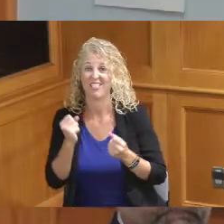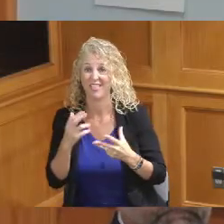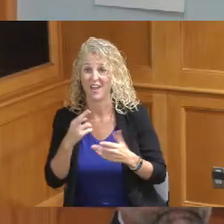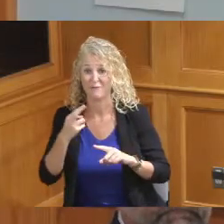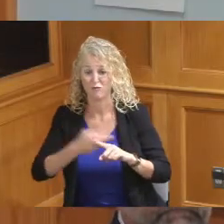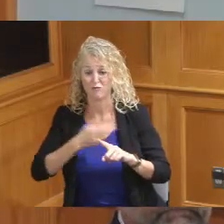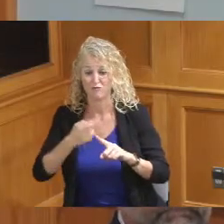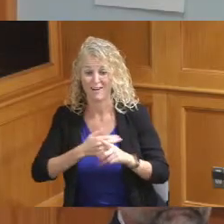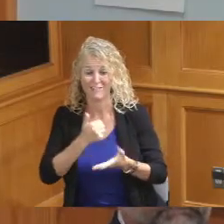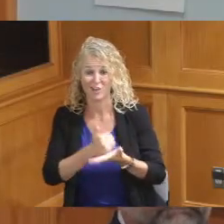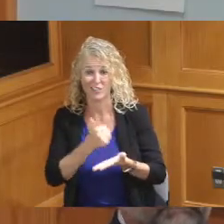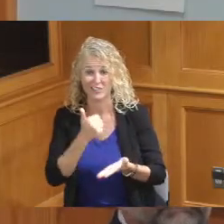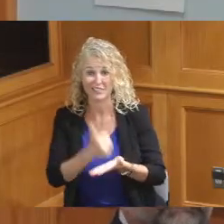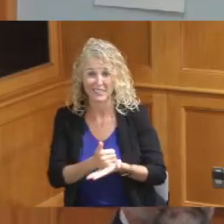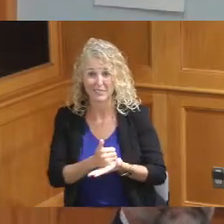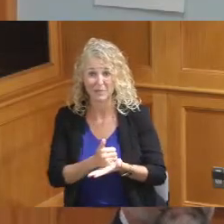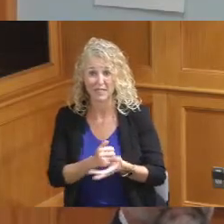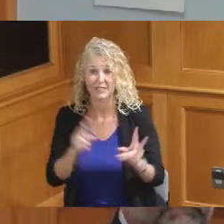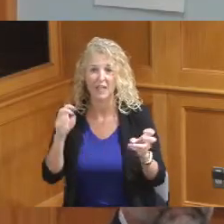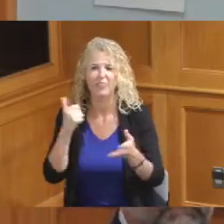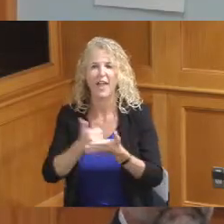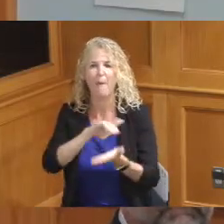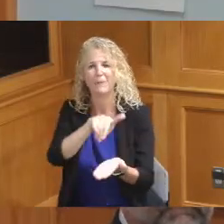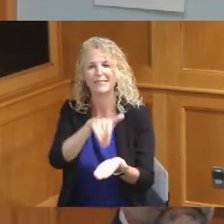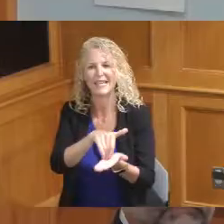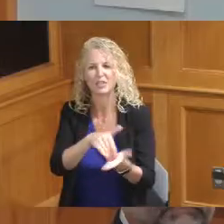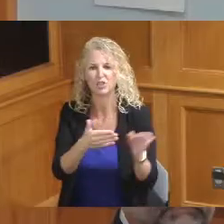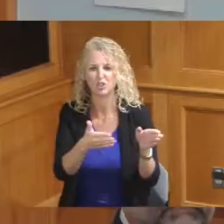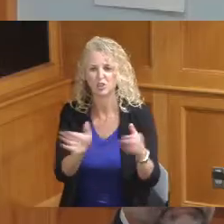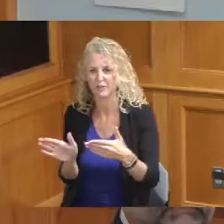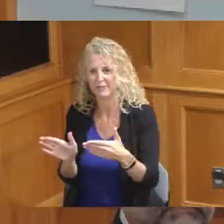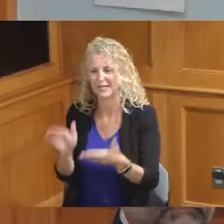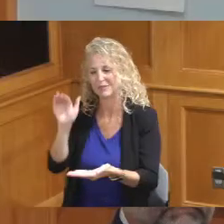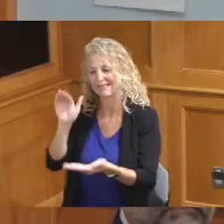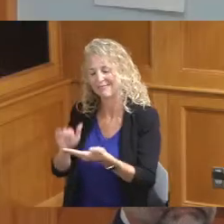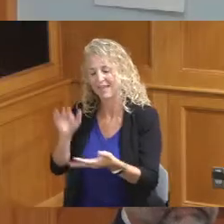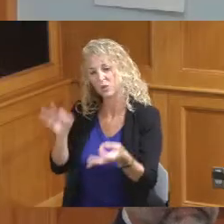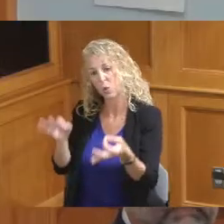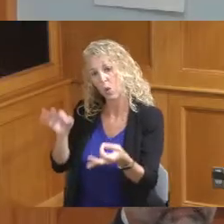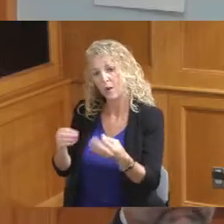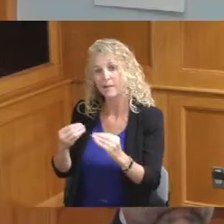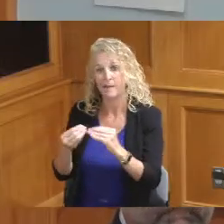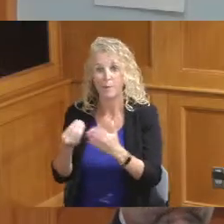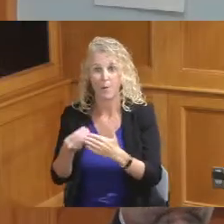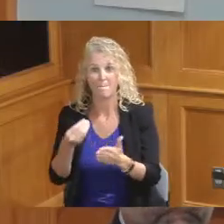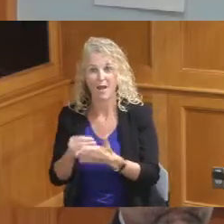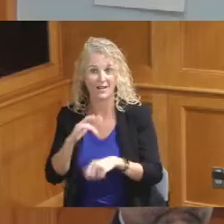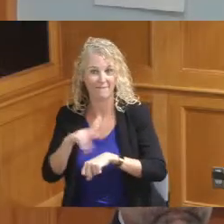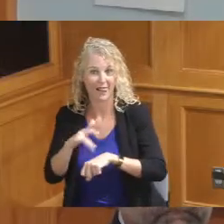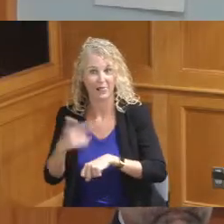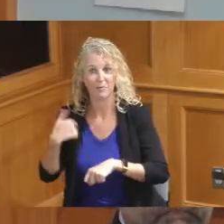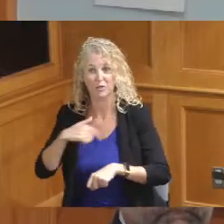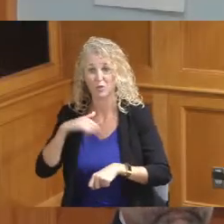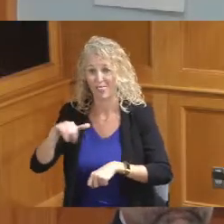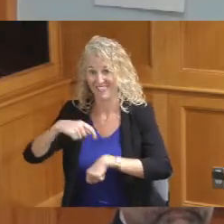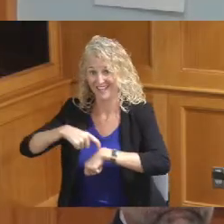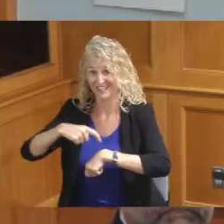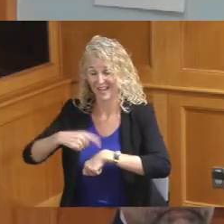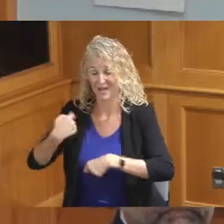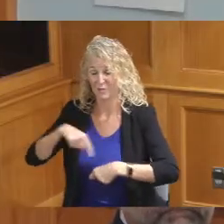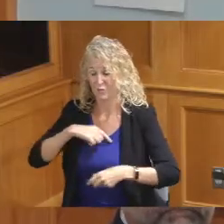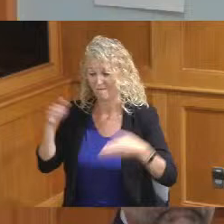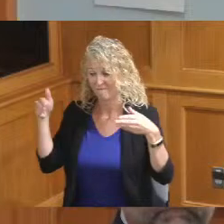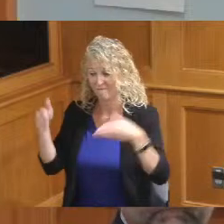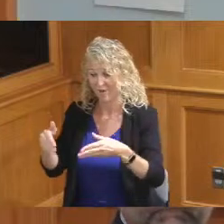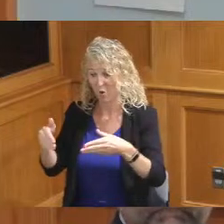lot of the work in the help center kind of shifted a little bit during those years. There were less court hearings, but there was a lot more money available. So we really focused during those years of being